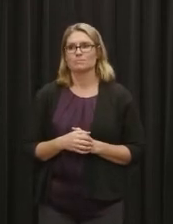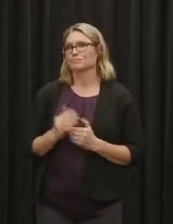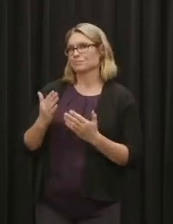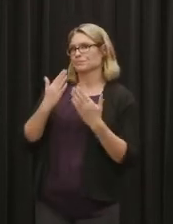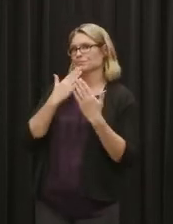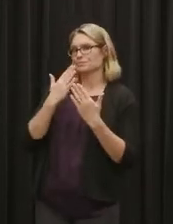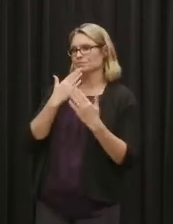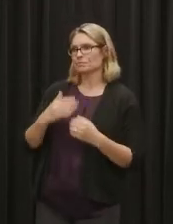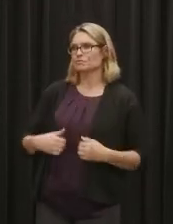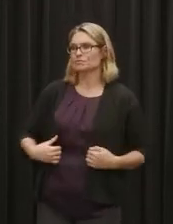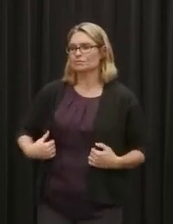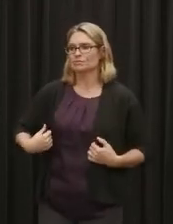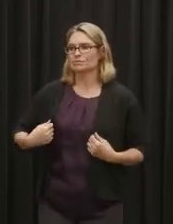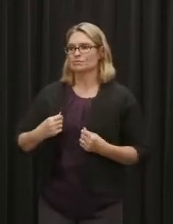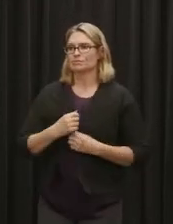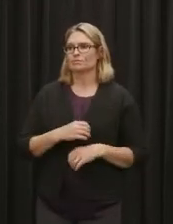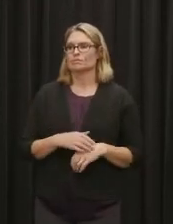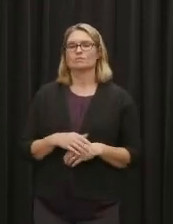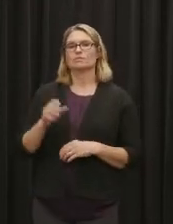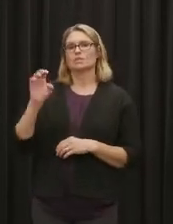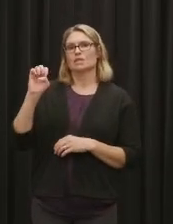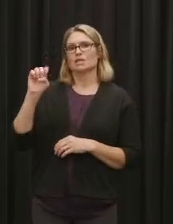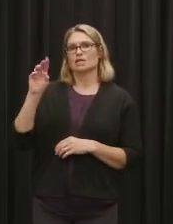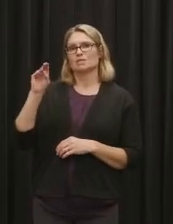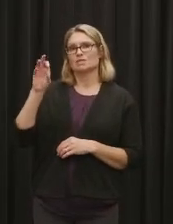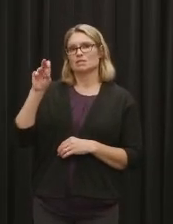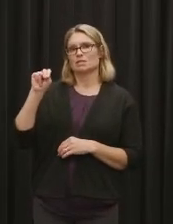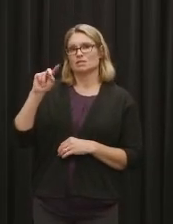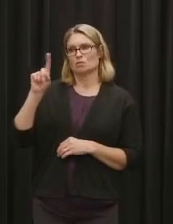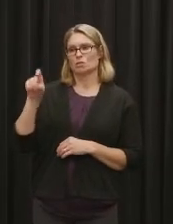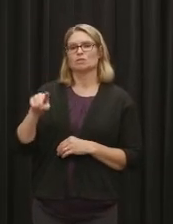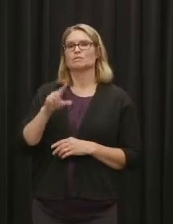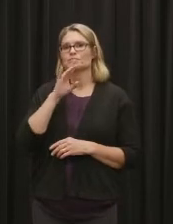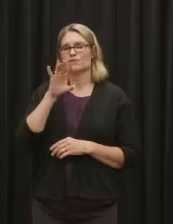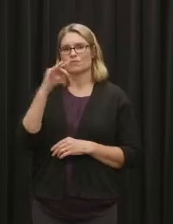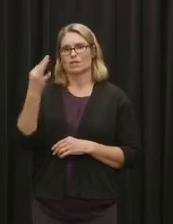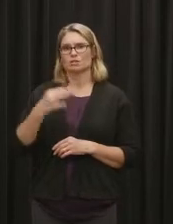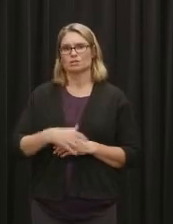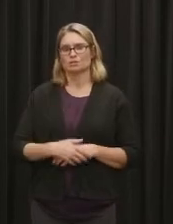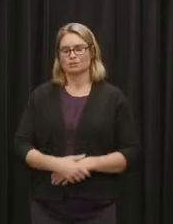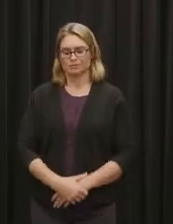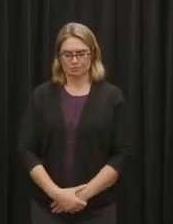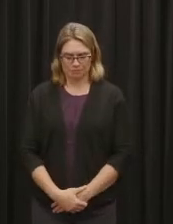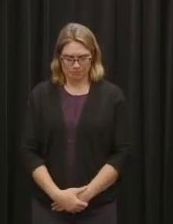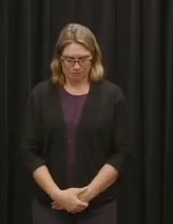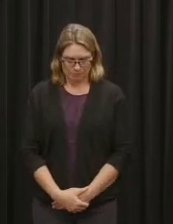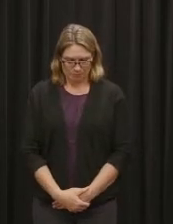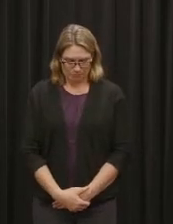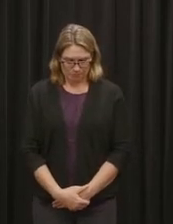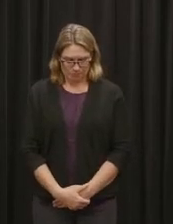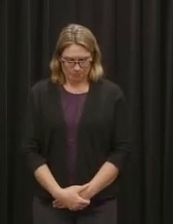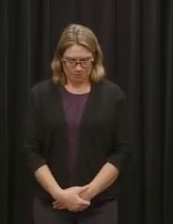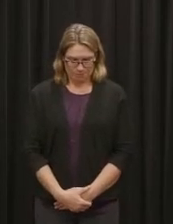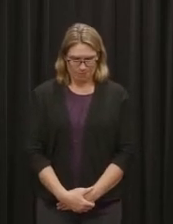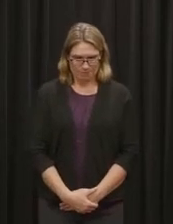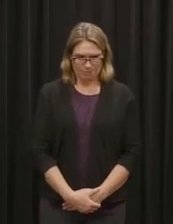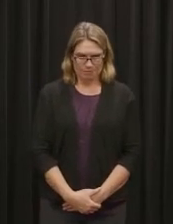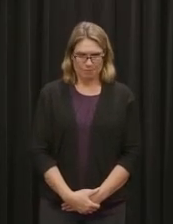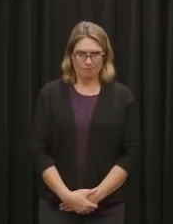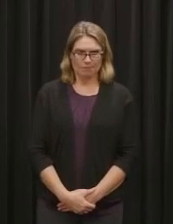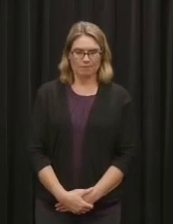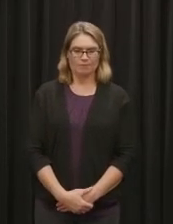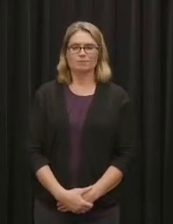Thank you, Ms. Butler. Gilles Duval, CMT, Edmunston. Oui, bonjour. Les questions que je voulais demander par rapport au cas Edmundston.